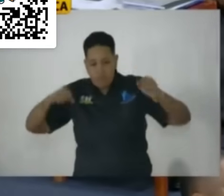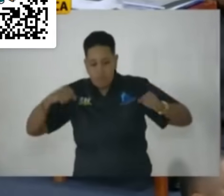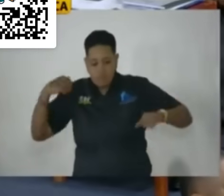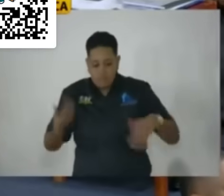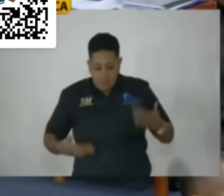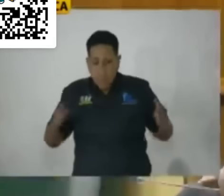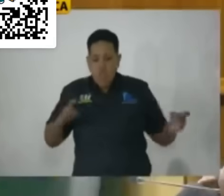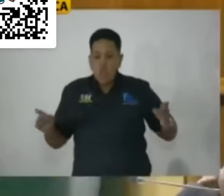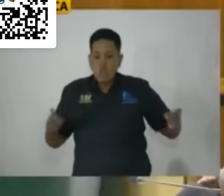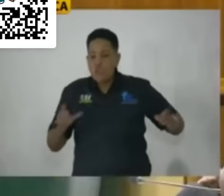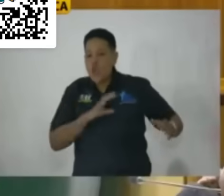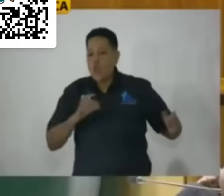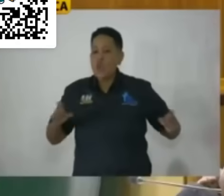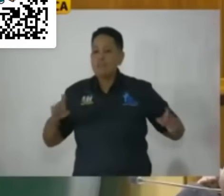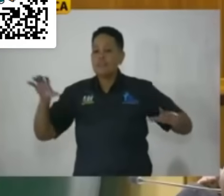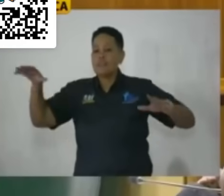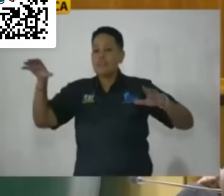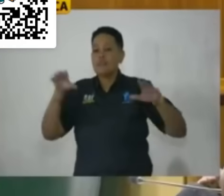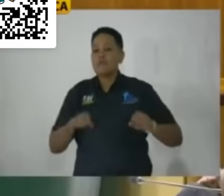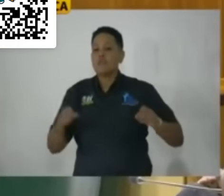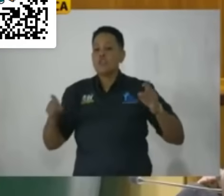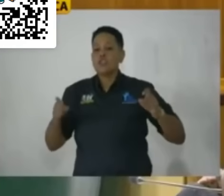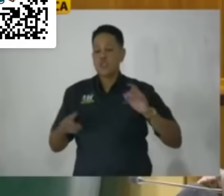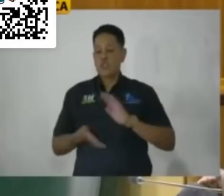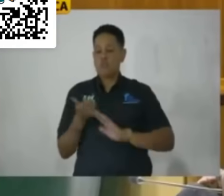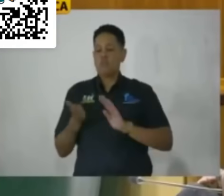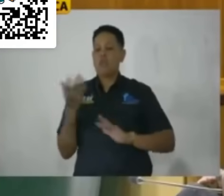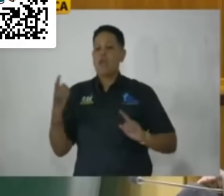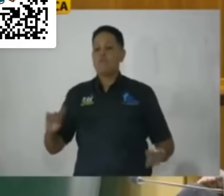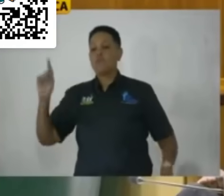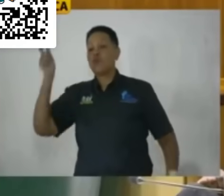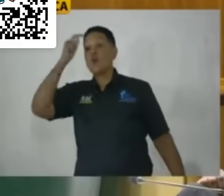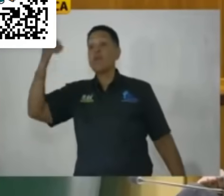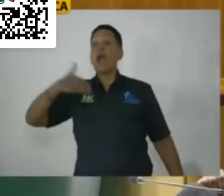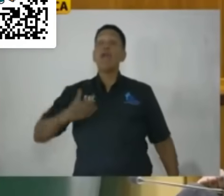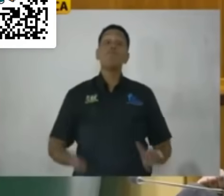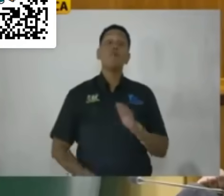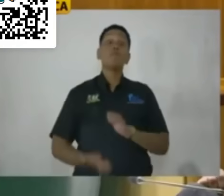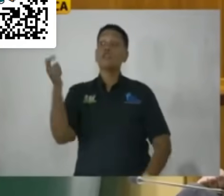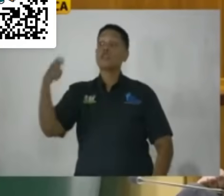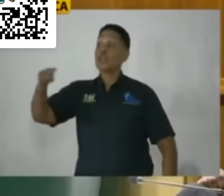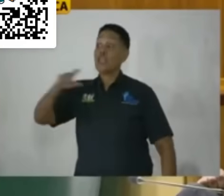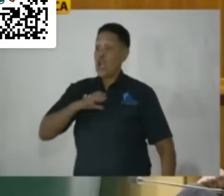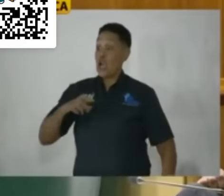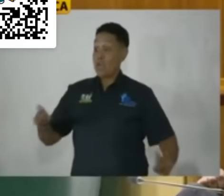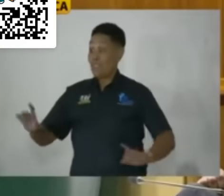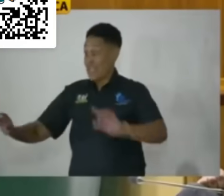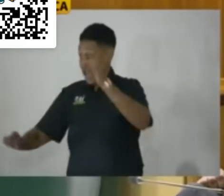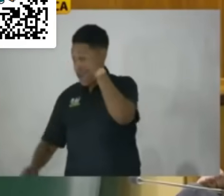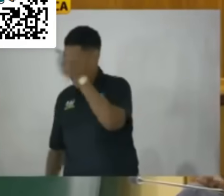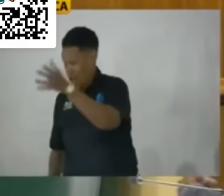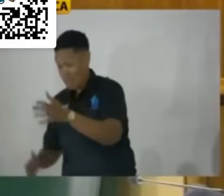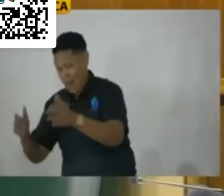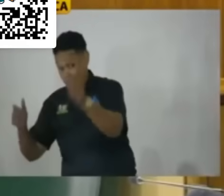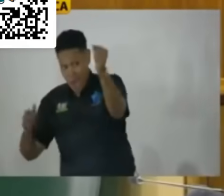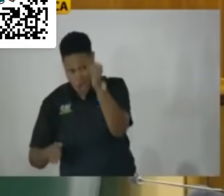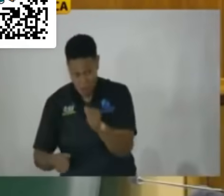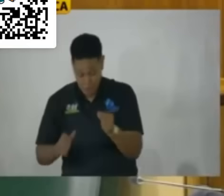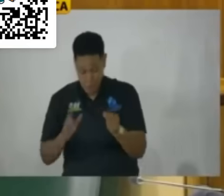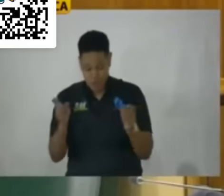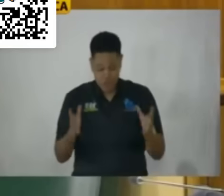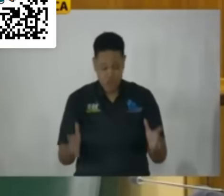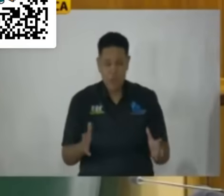controlled the committees through appointing the chair. So the government has the majority on the committees, and the government appoints the chairman of the